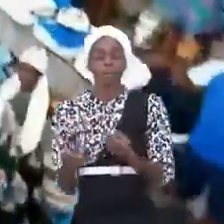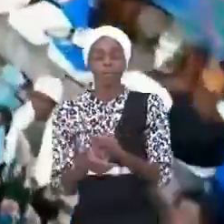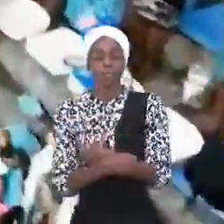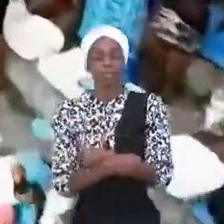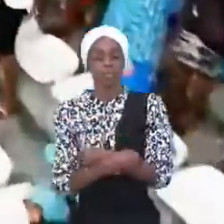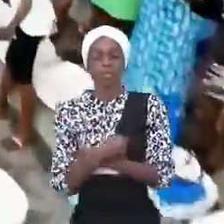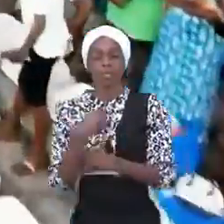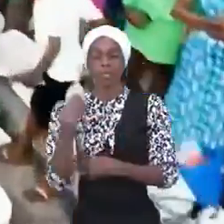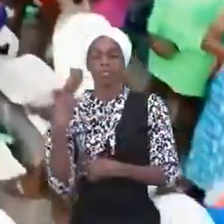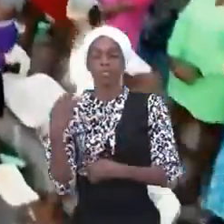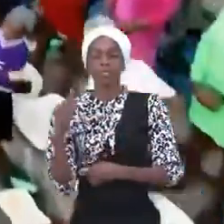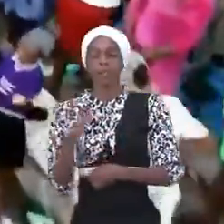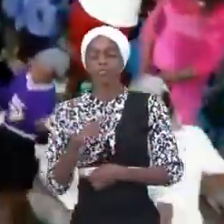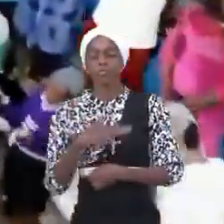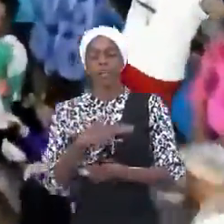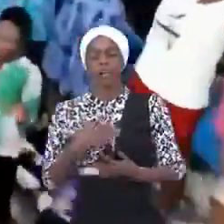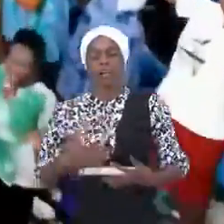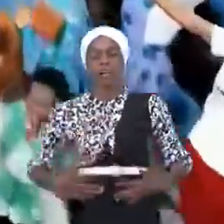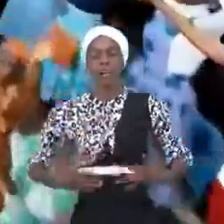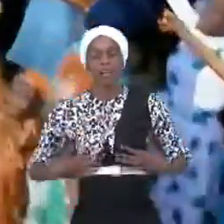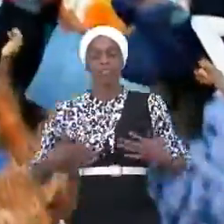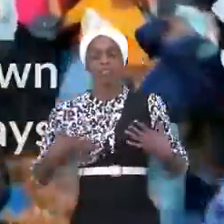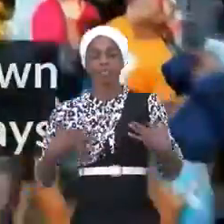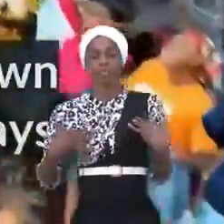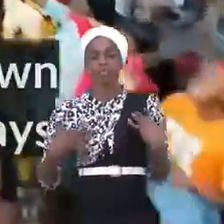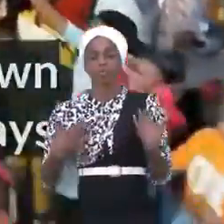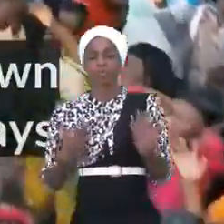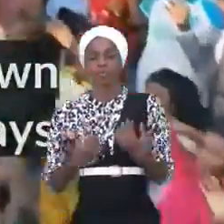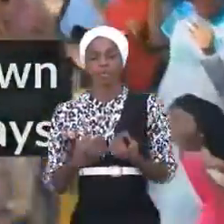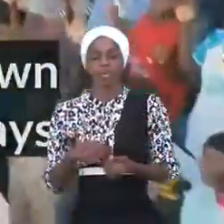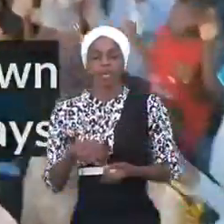all of the days of my life.